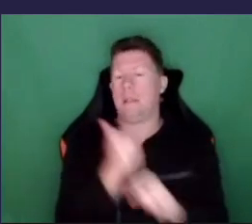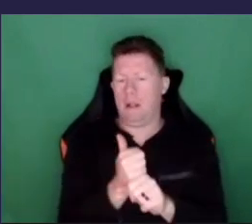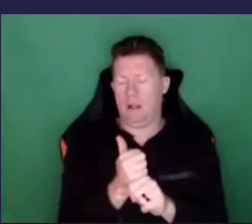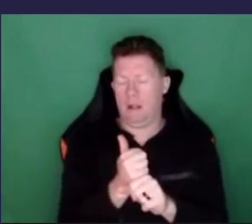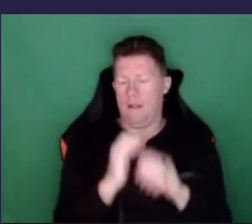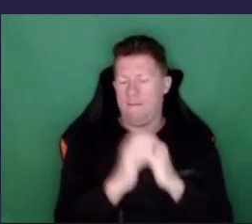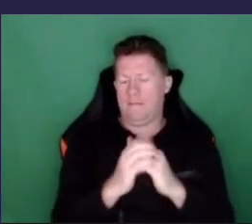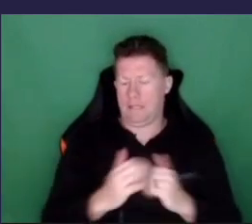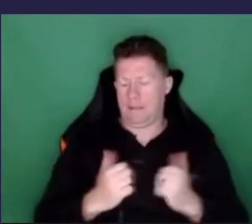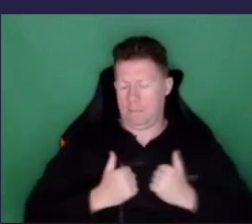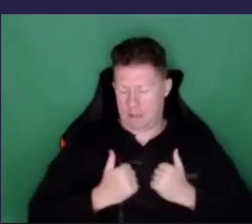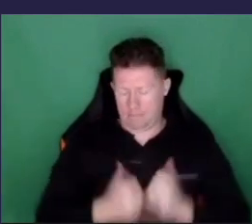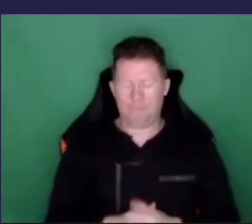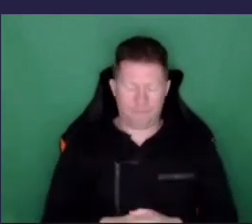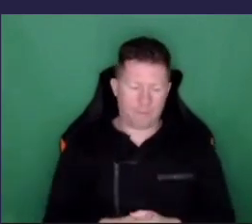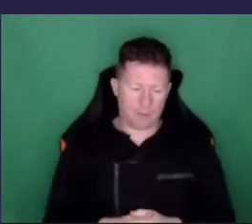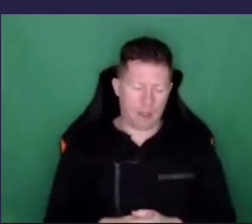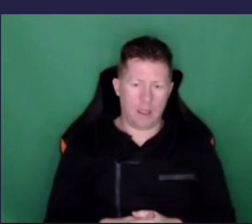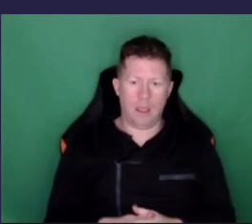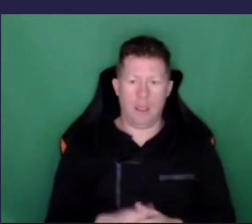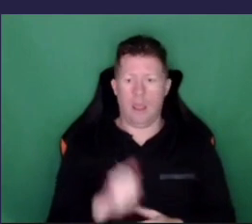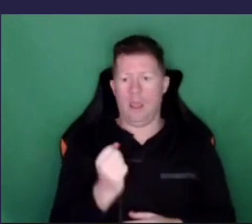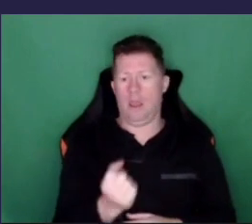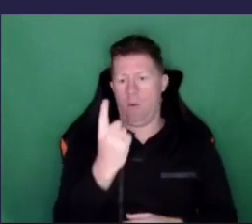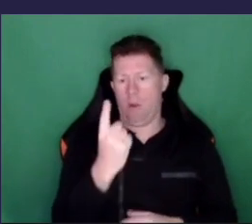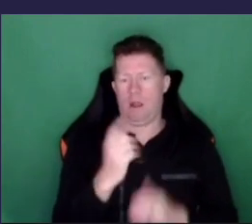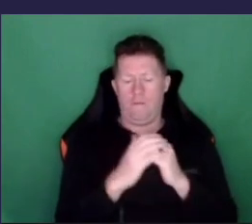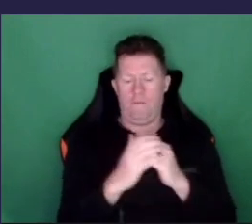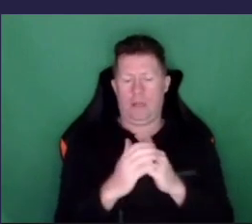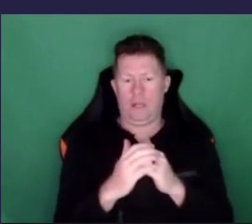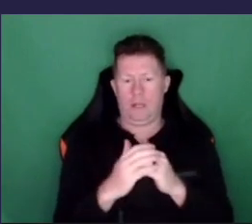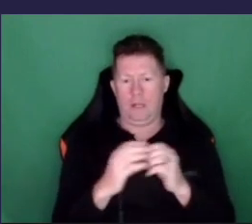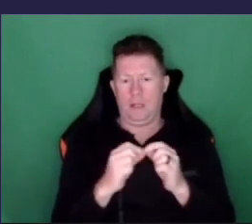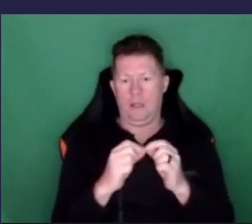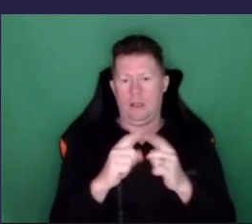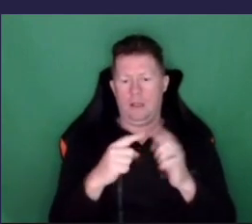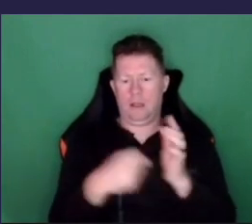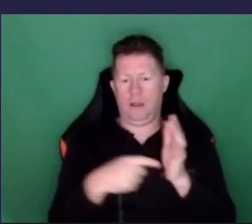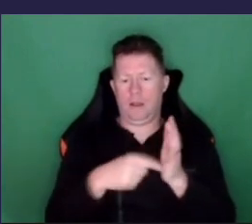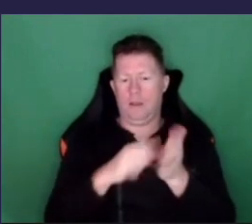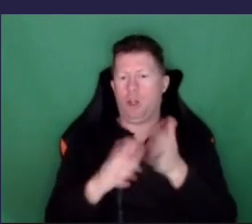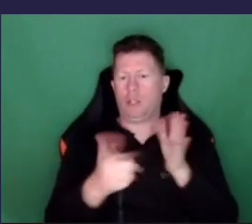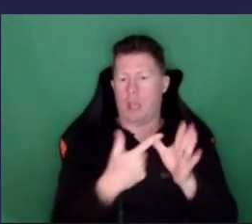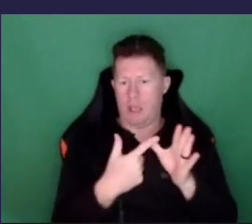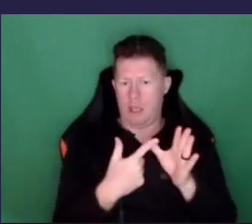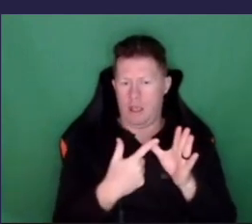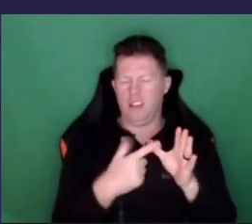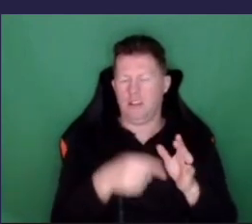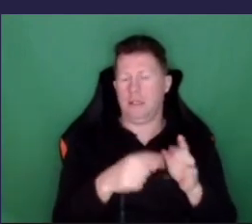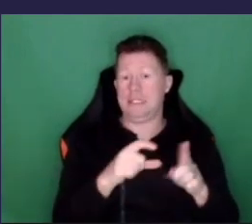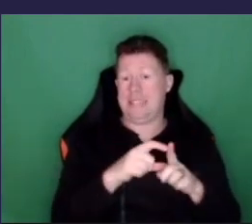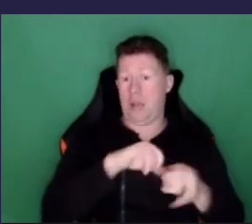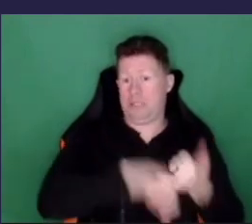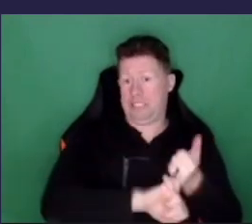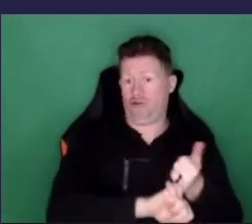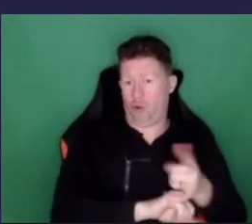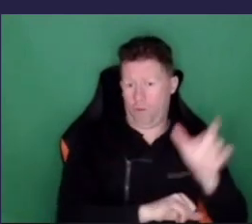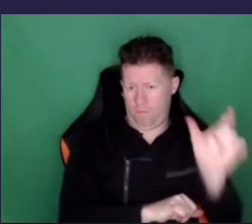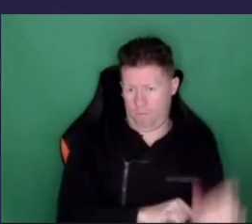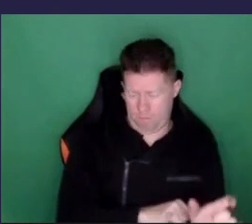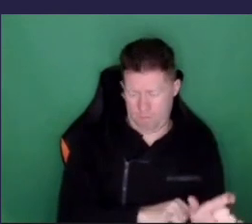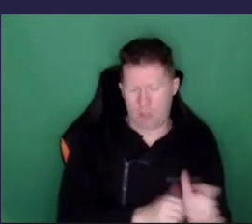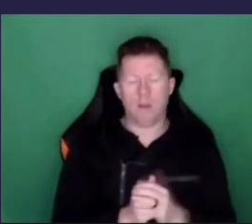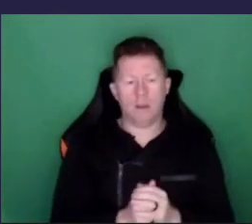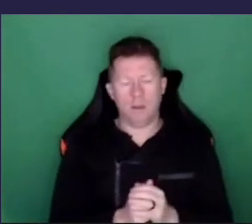mine. I had a friend whose name was Bertha. Bertha had lived with Down syndrome, and a lot of